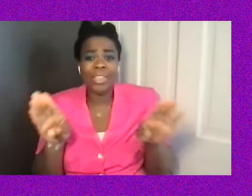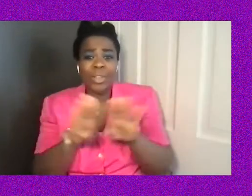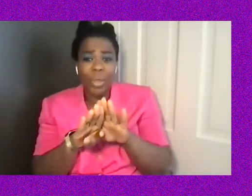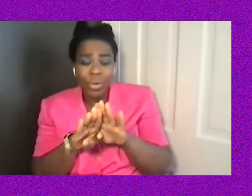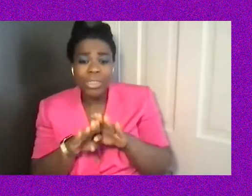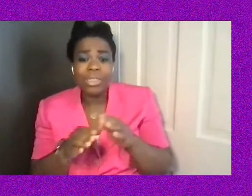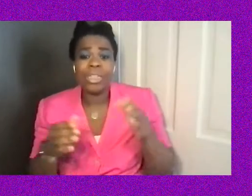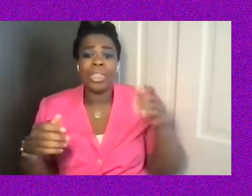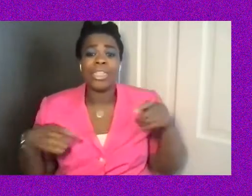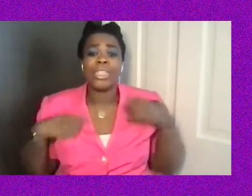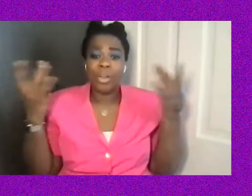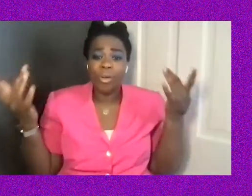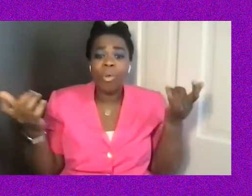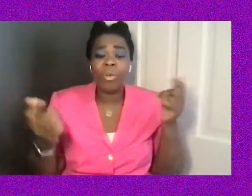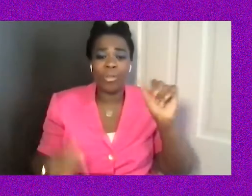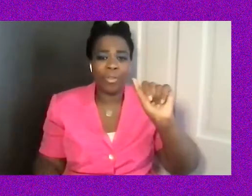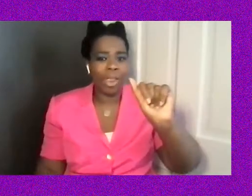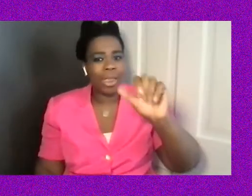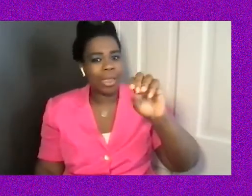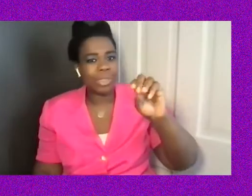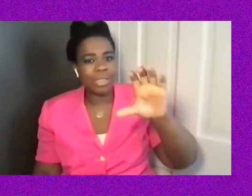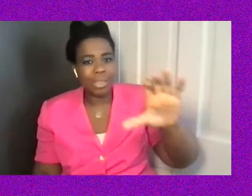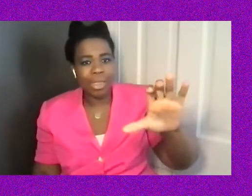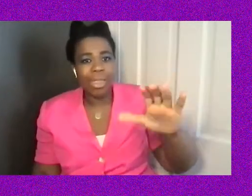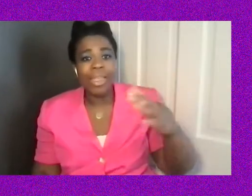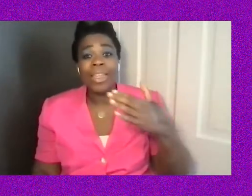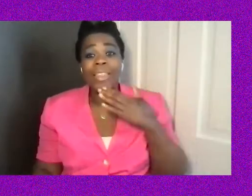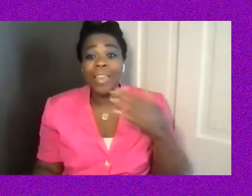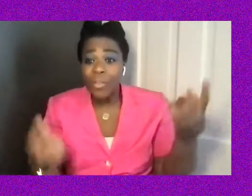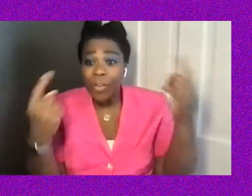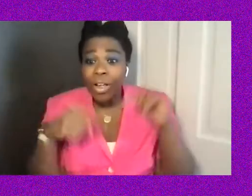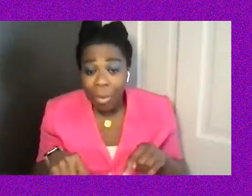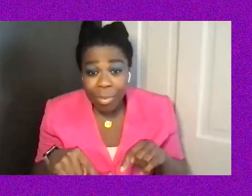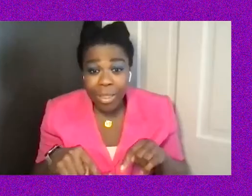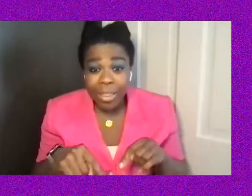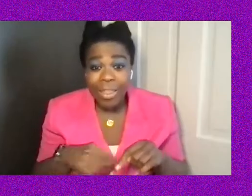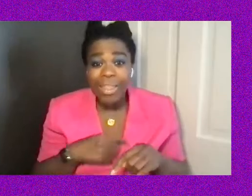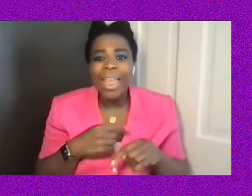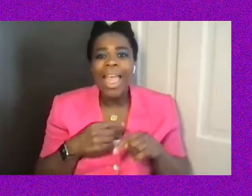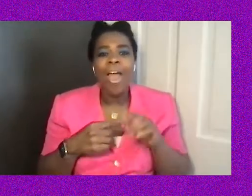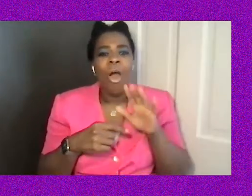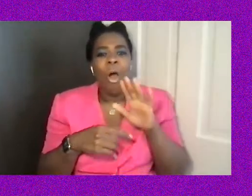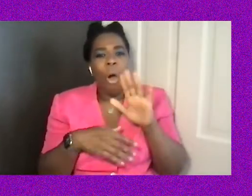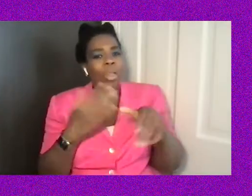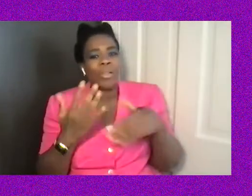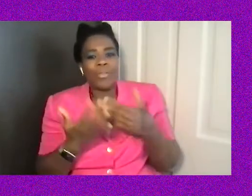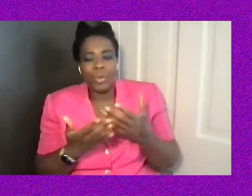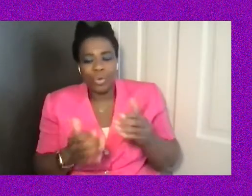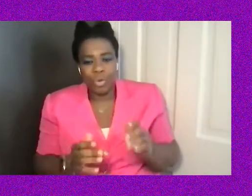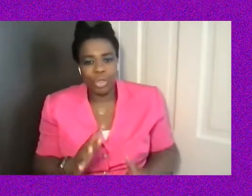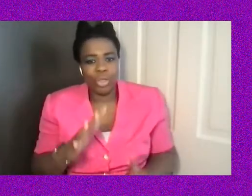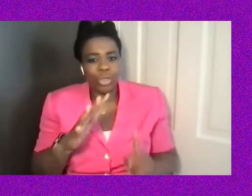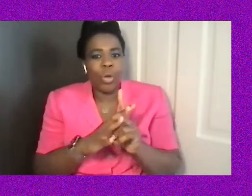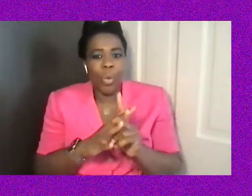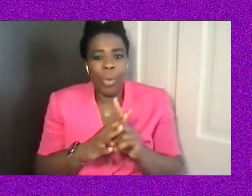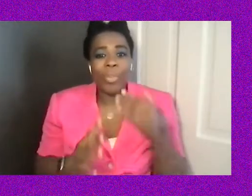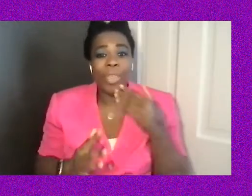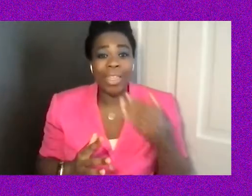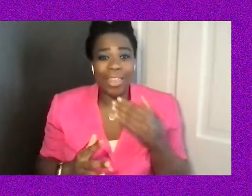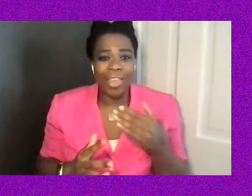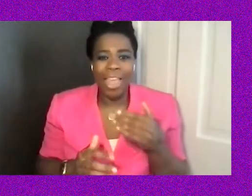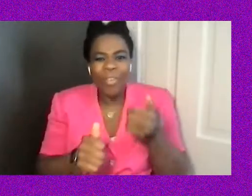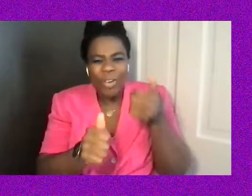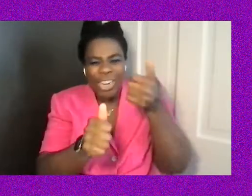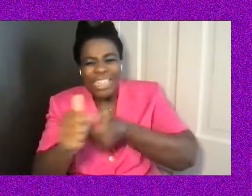Media Conference. We thank you all for coming, for bringing every piece of you, for showing up at every